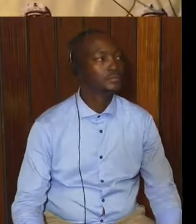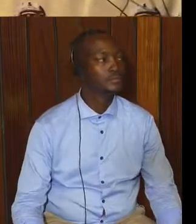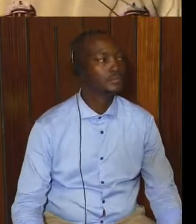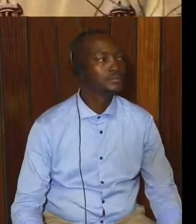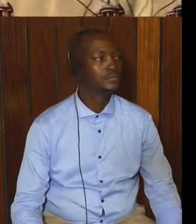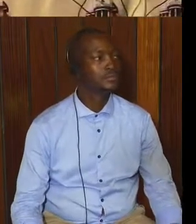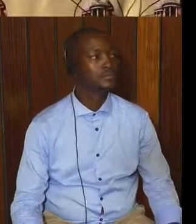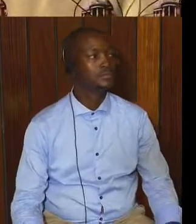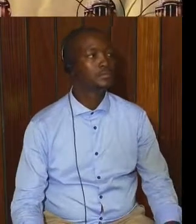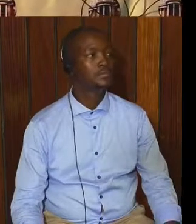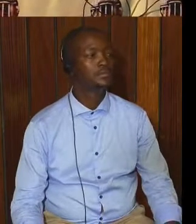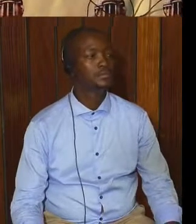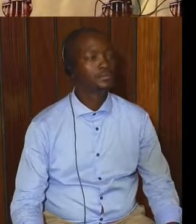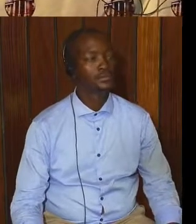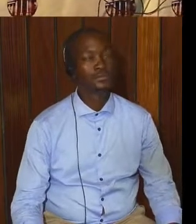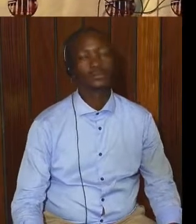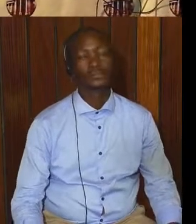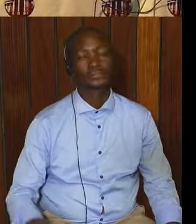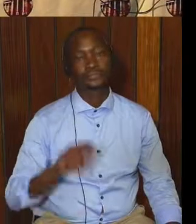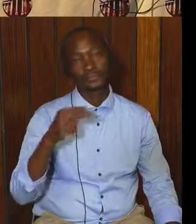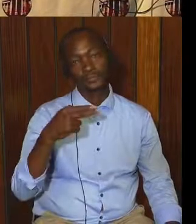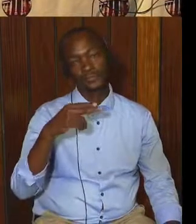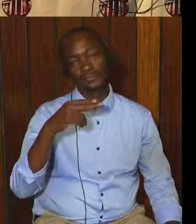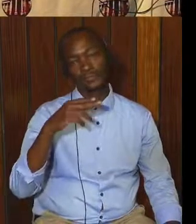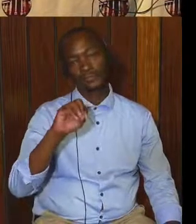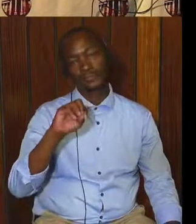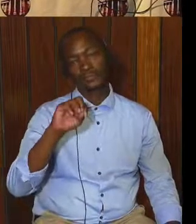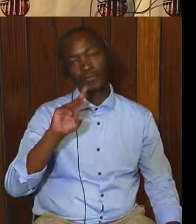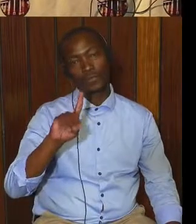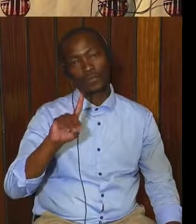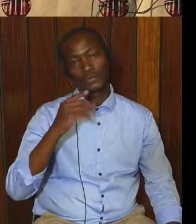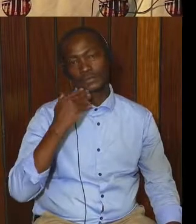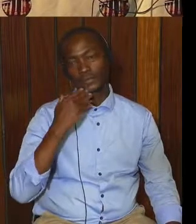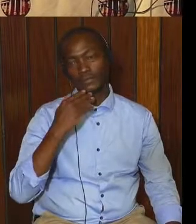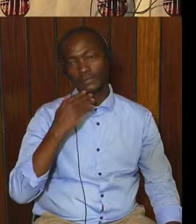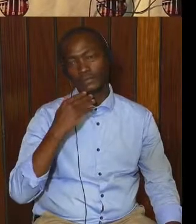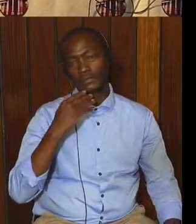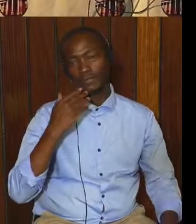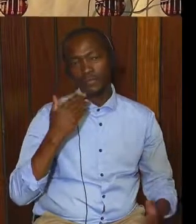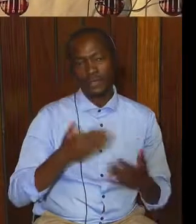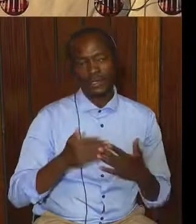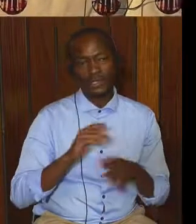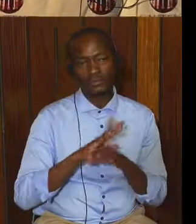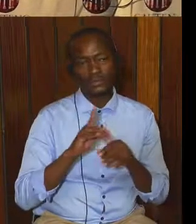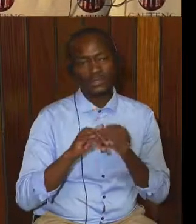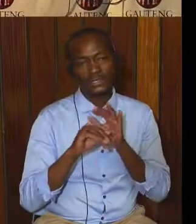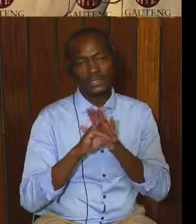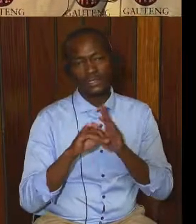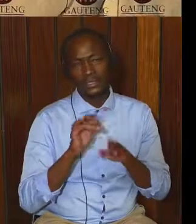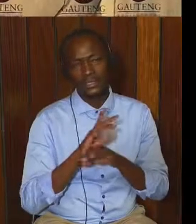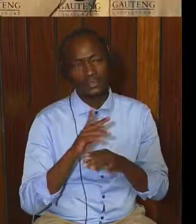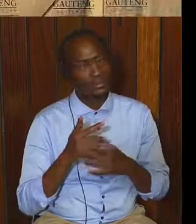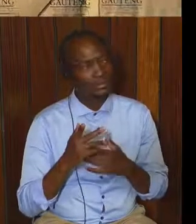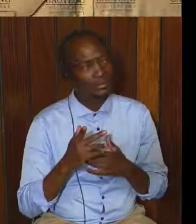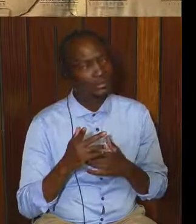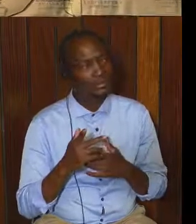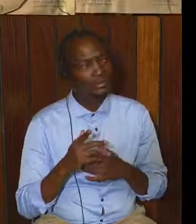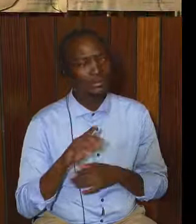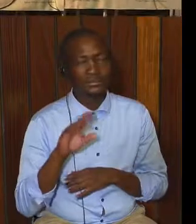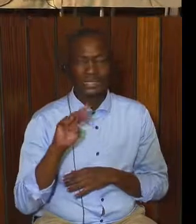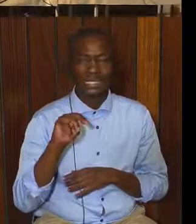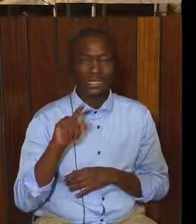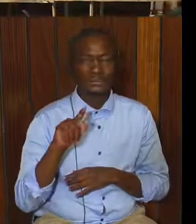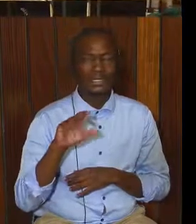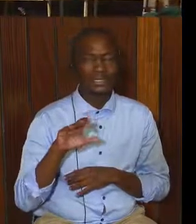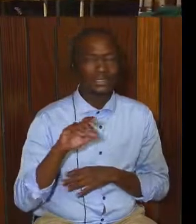HOD, can you just indicate, for benefit of stakeholders, etc., the MEC